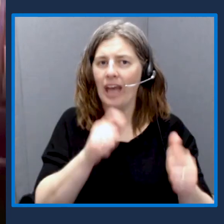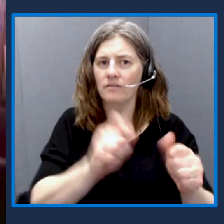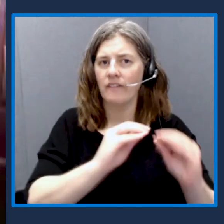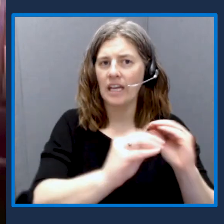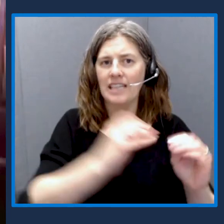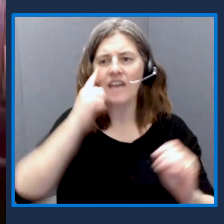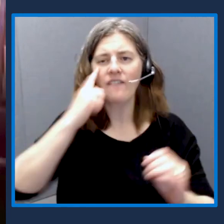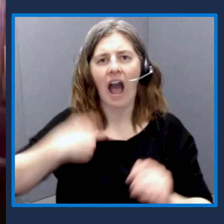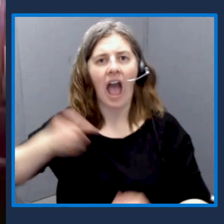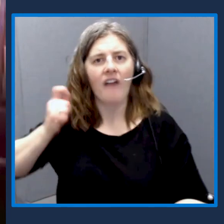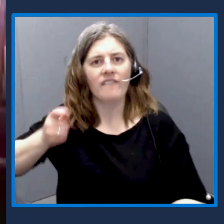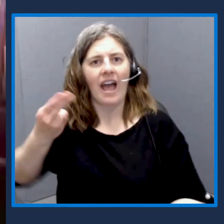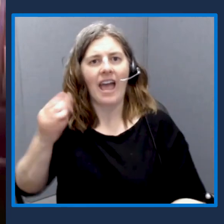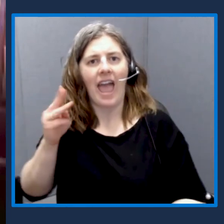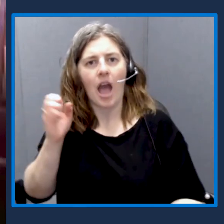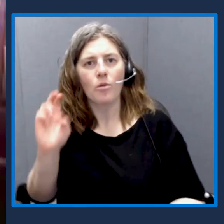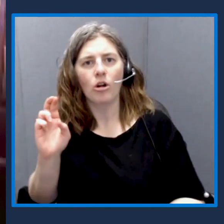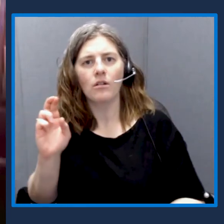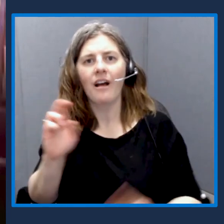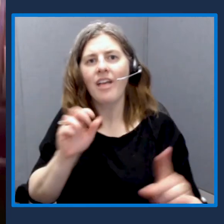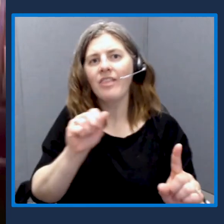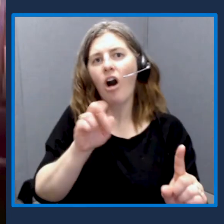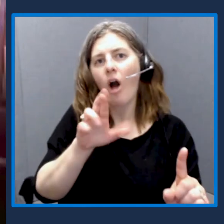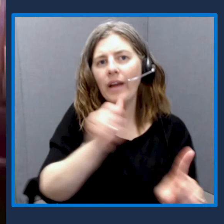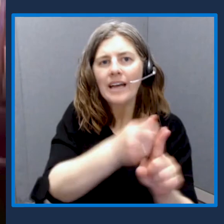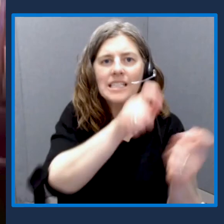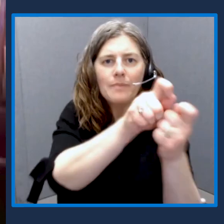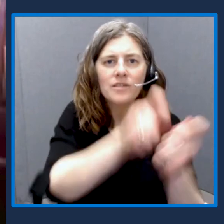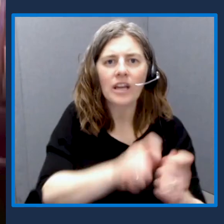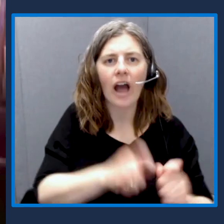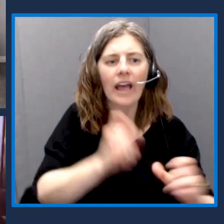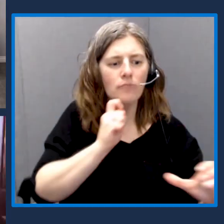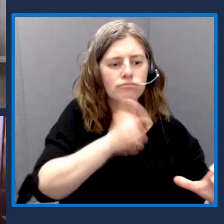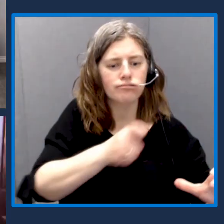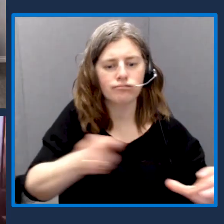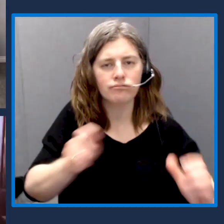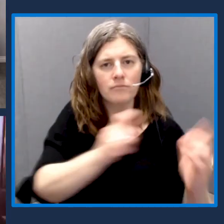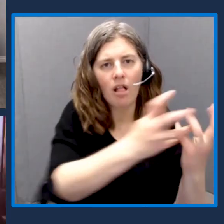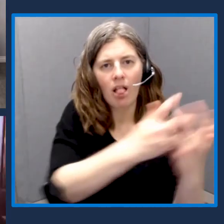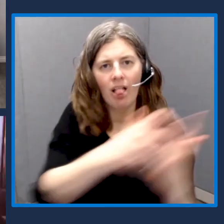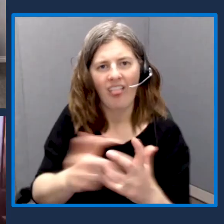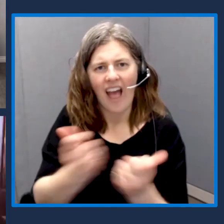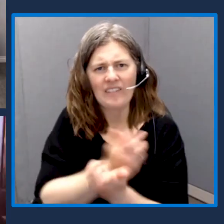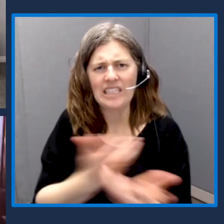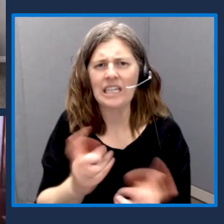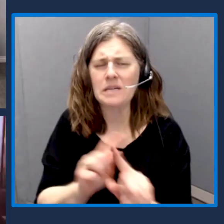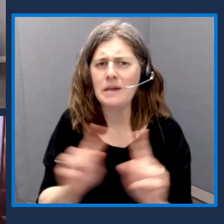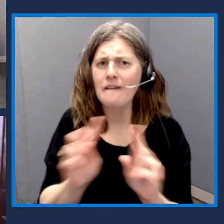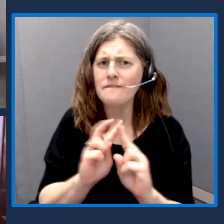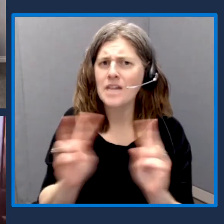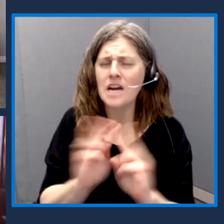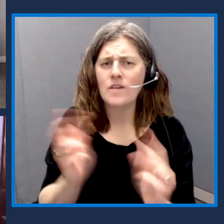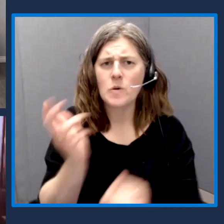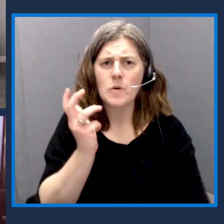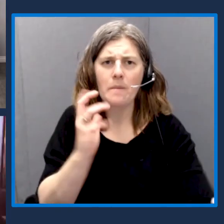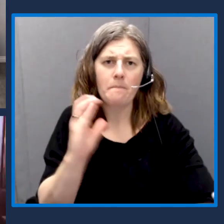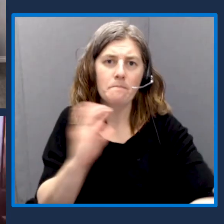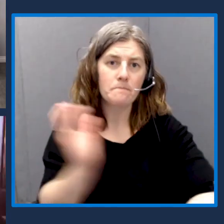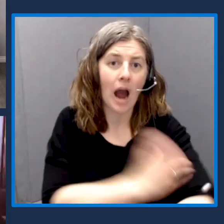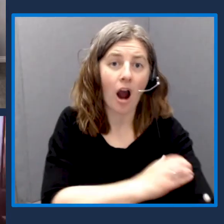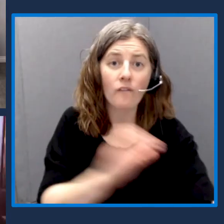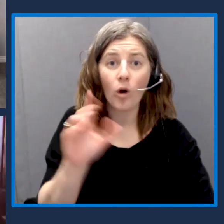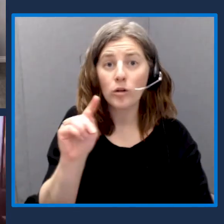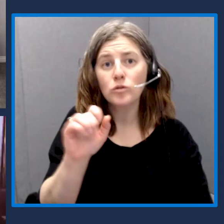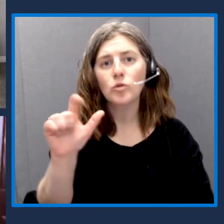the ARIA specifications, but it's a very, very powerful tool that should